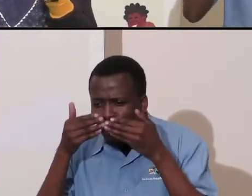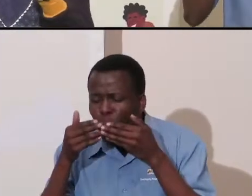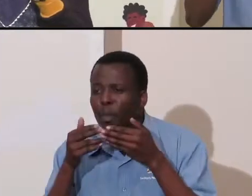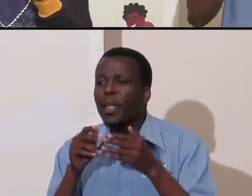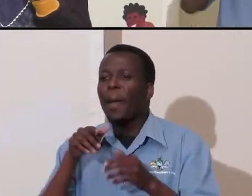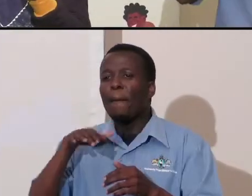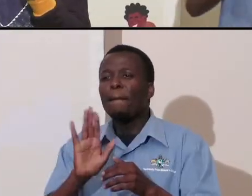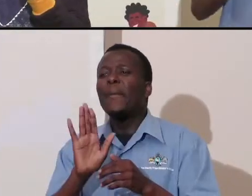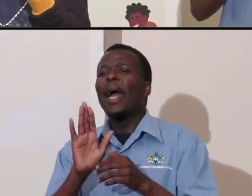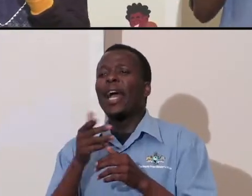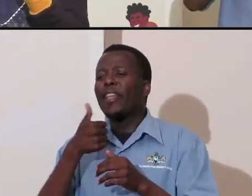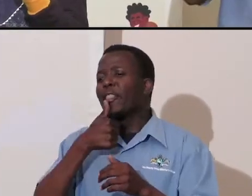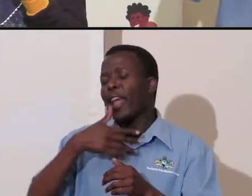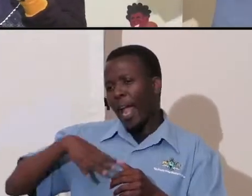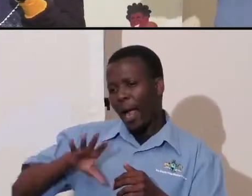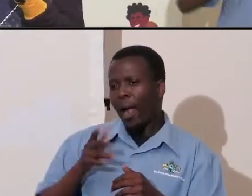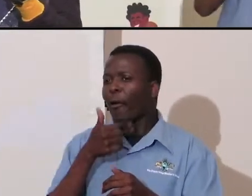Jesus.